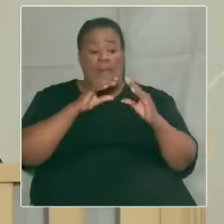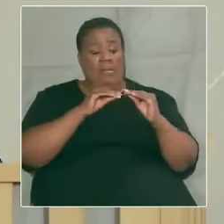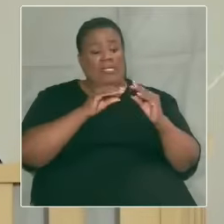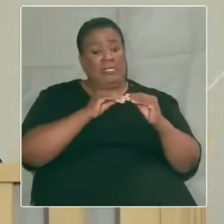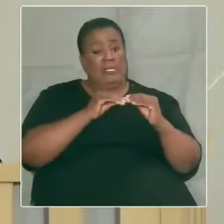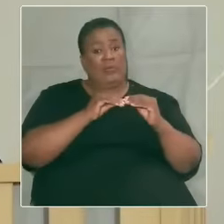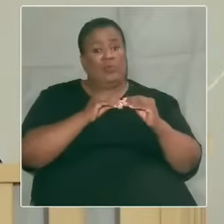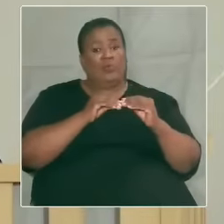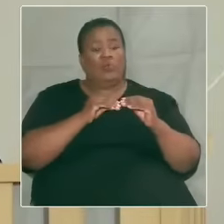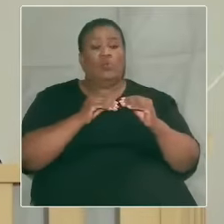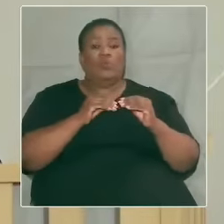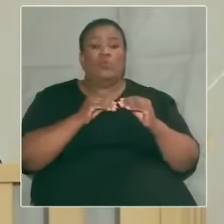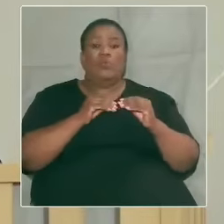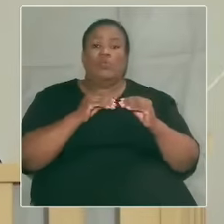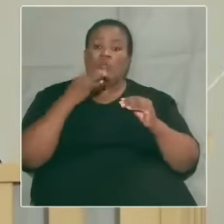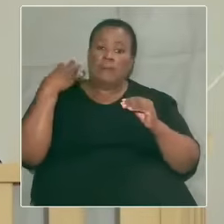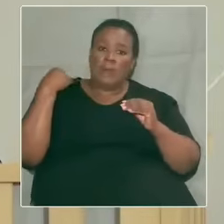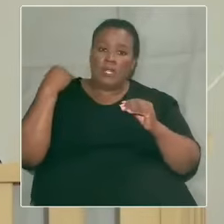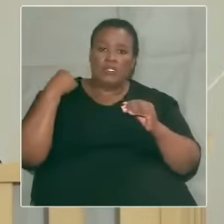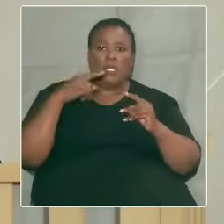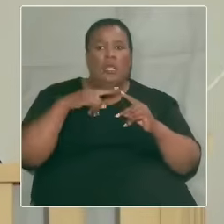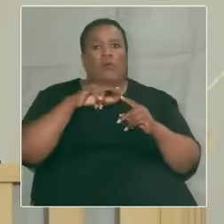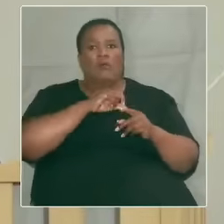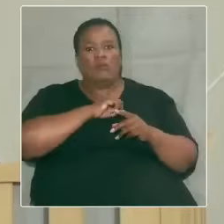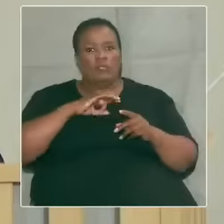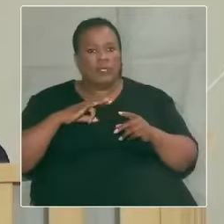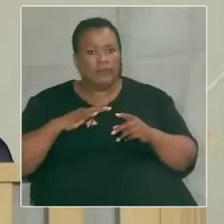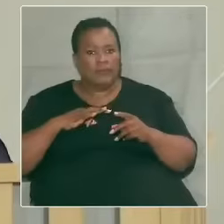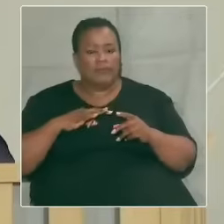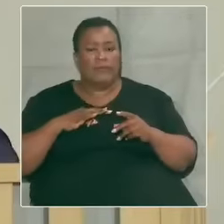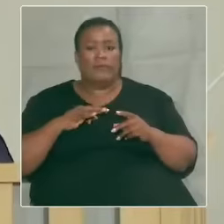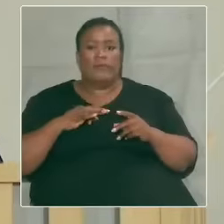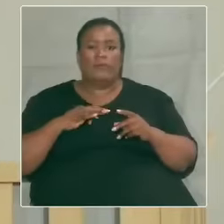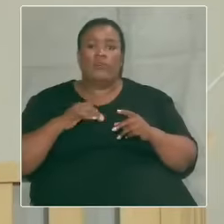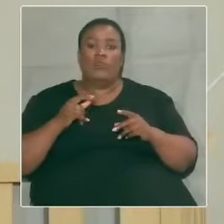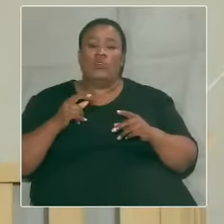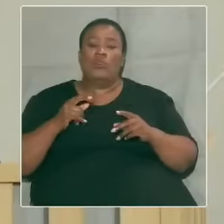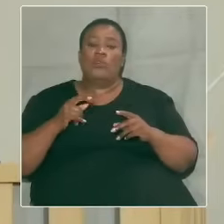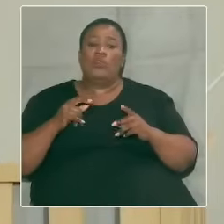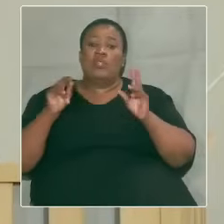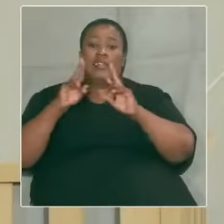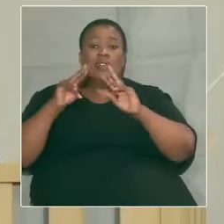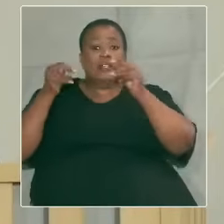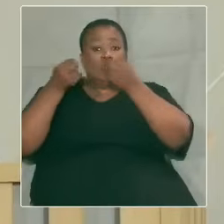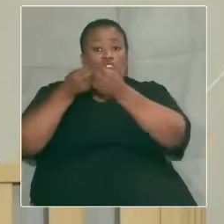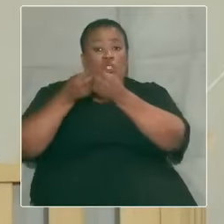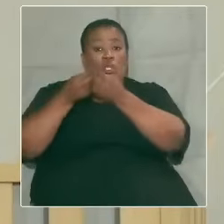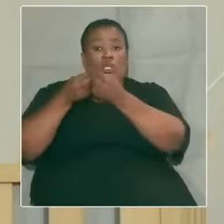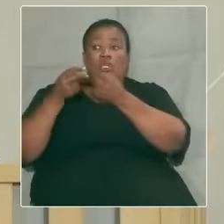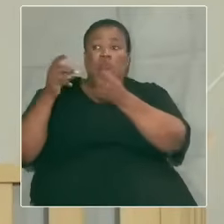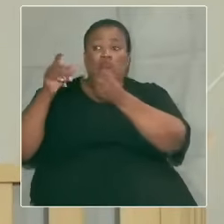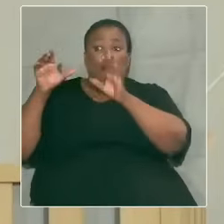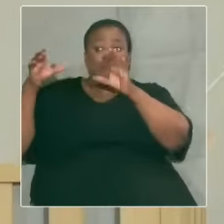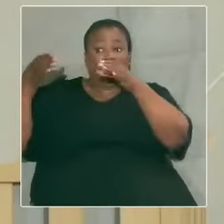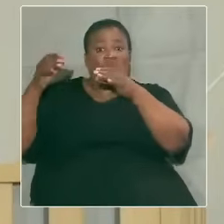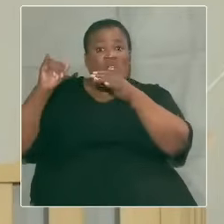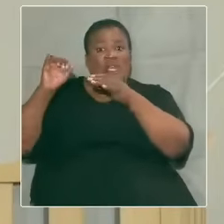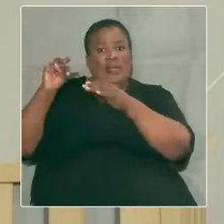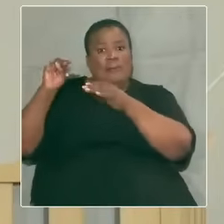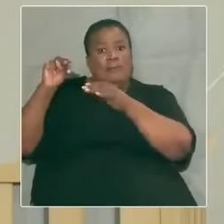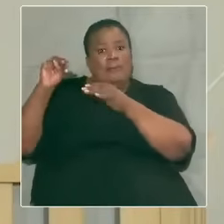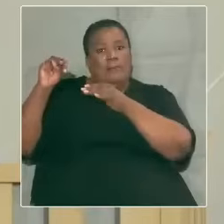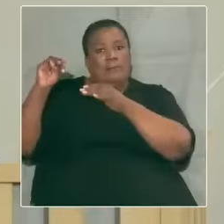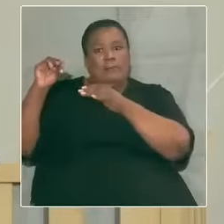the ministers and the officials of the National Steering Committee at some point